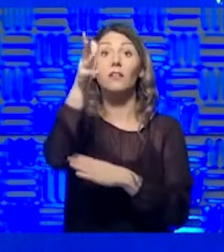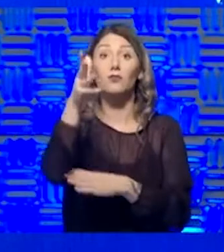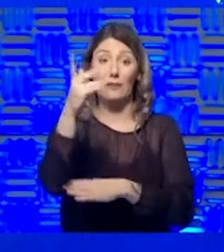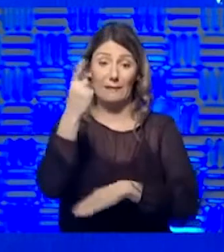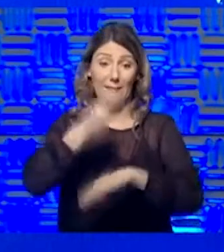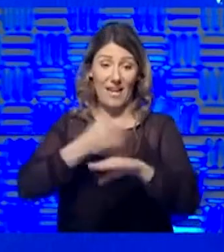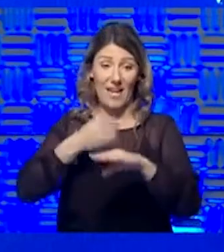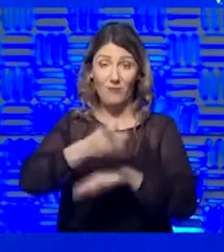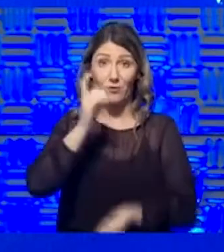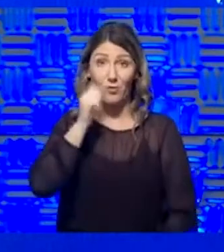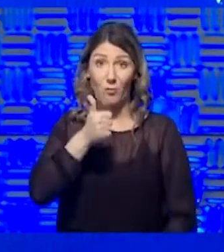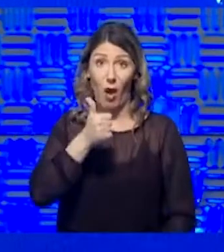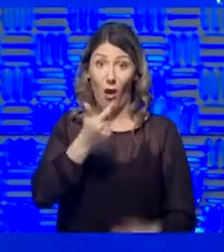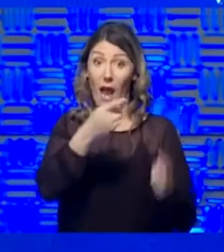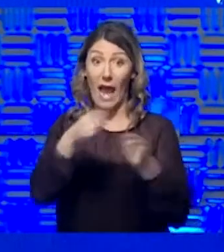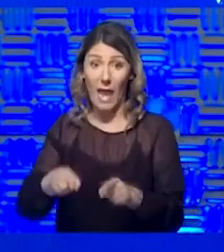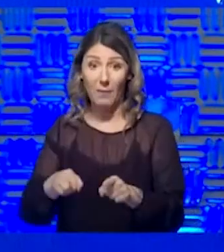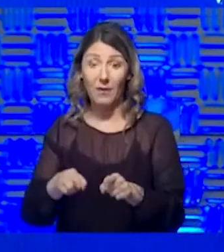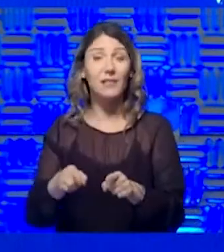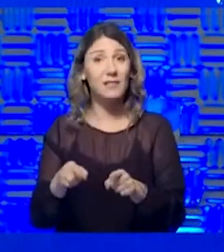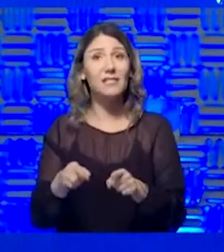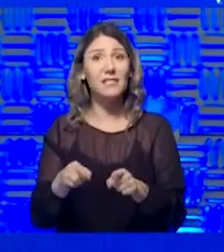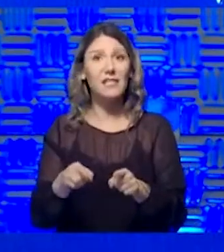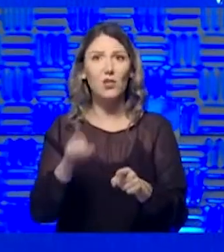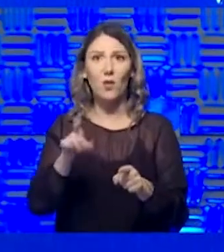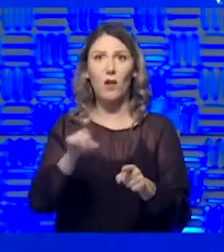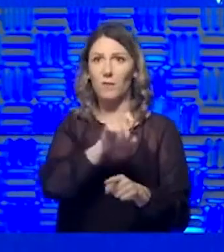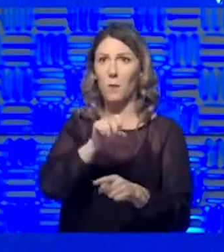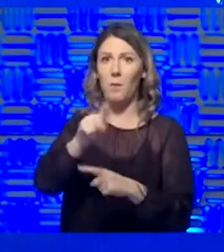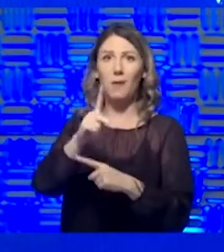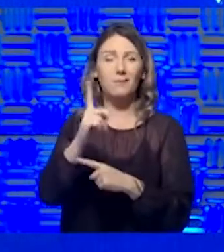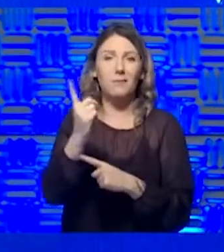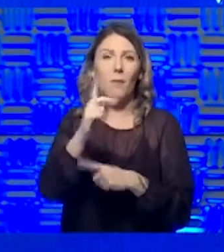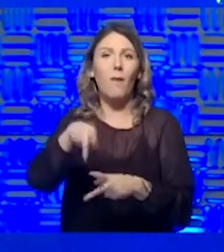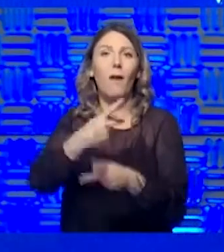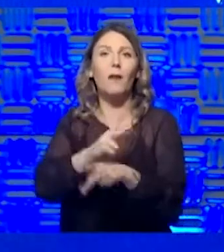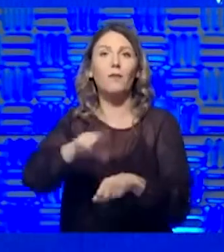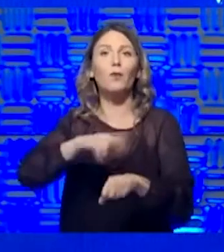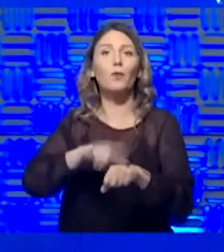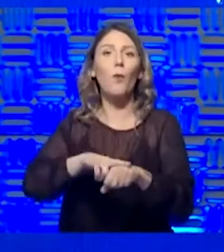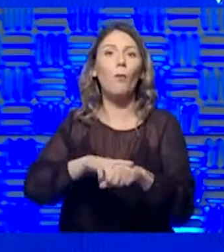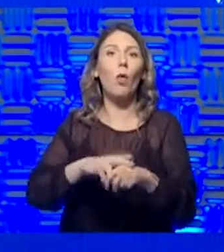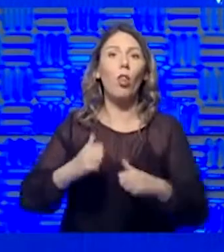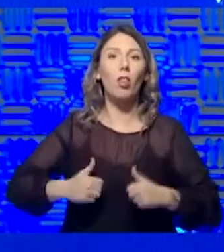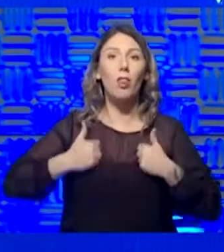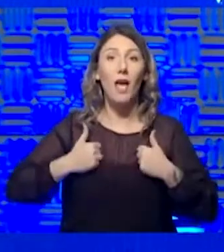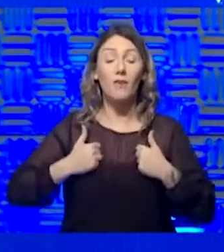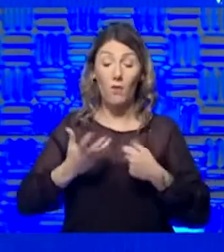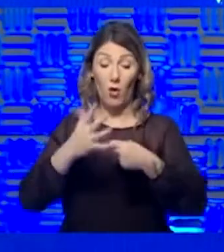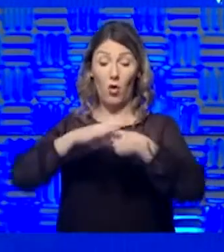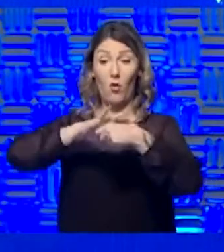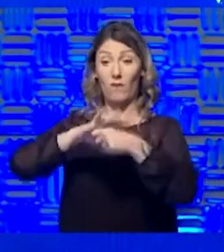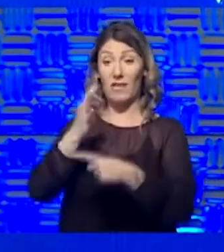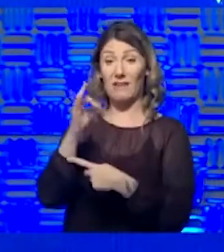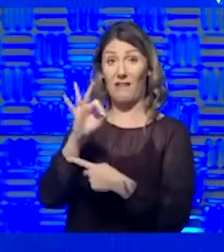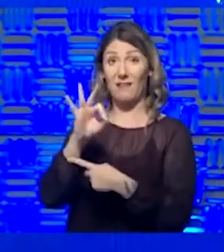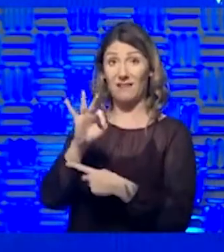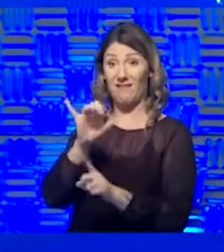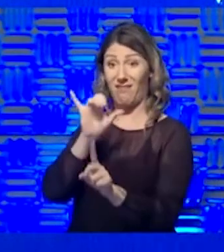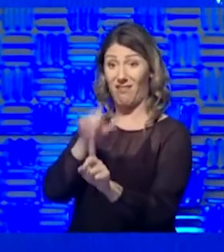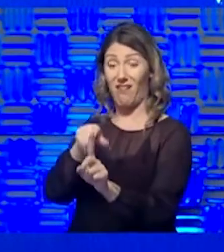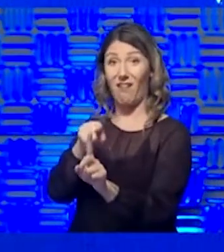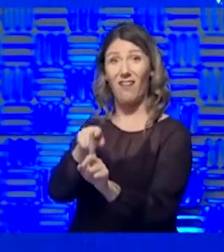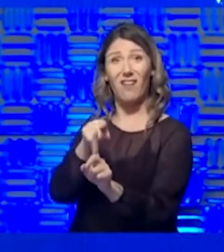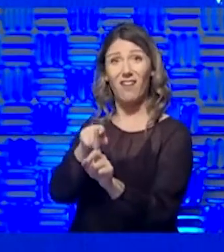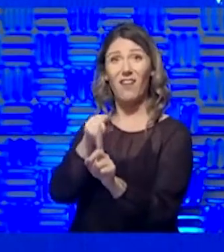tomorrow comes and you have to resume some part of normal life. COVID-19 as a disease is going to have